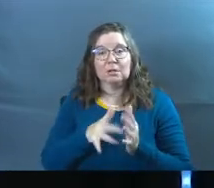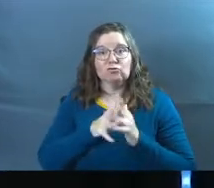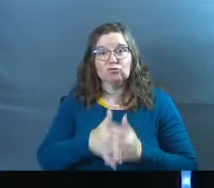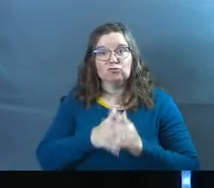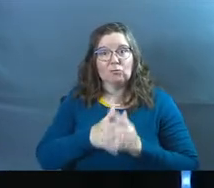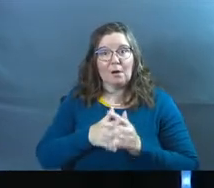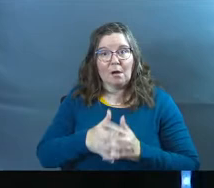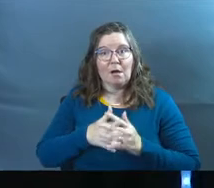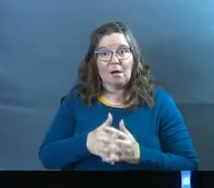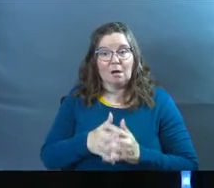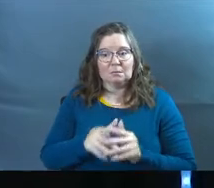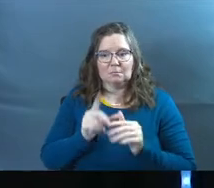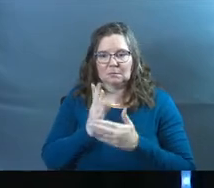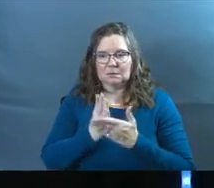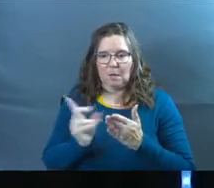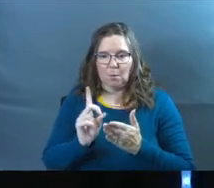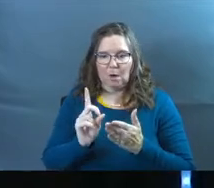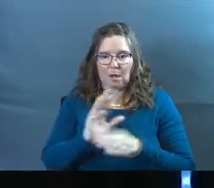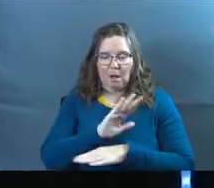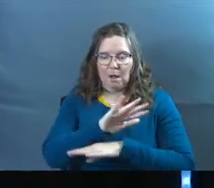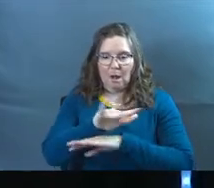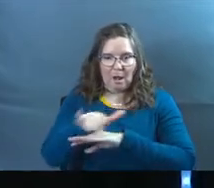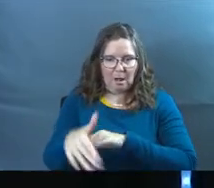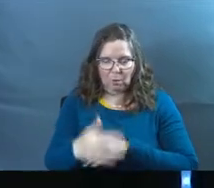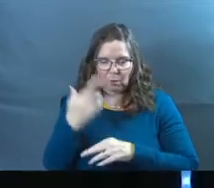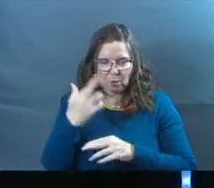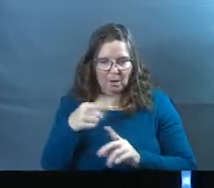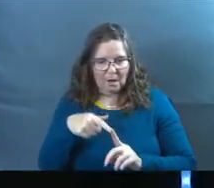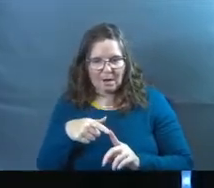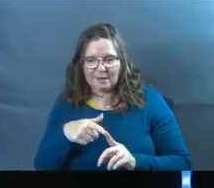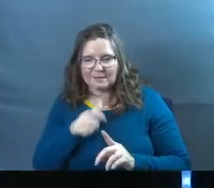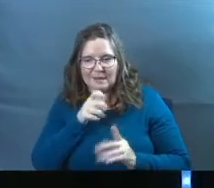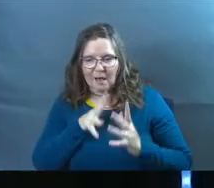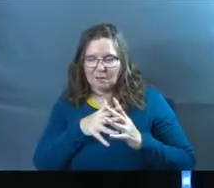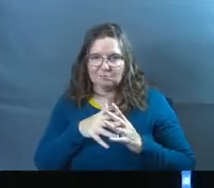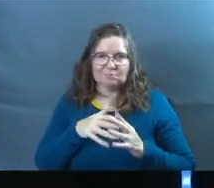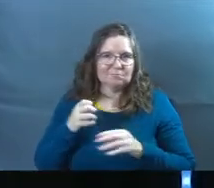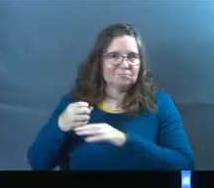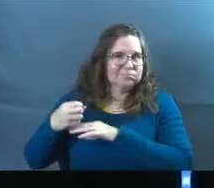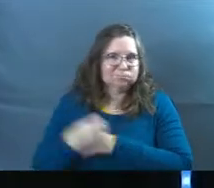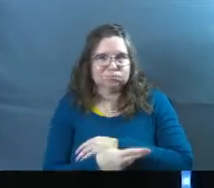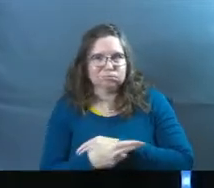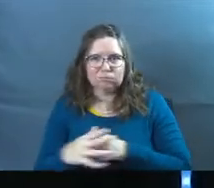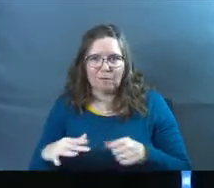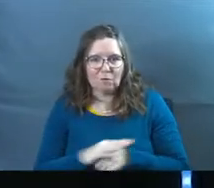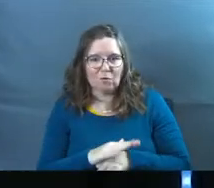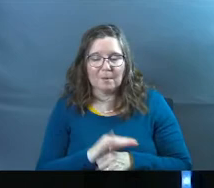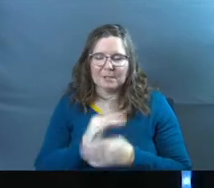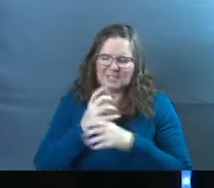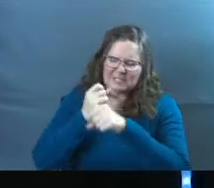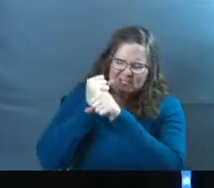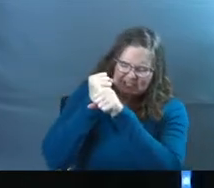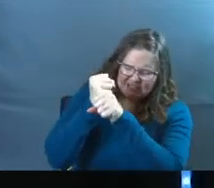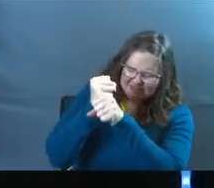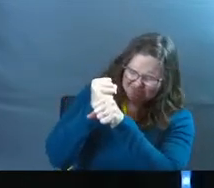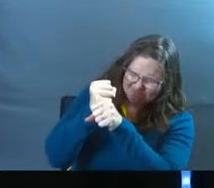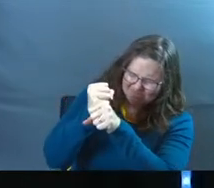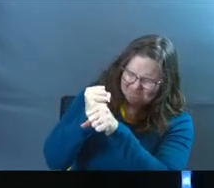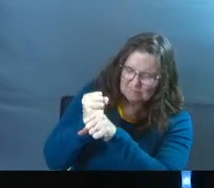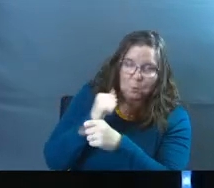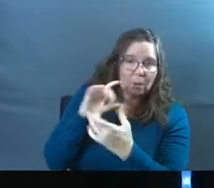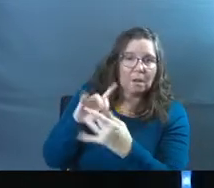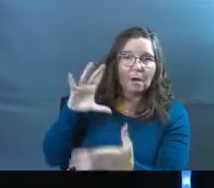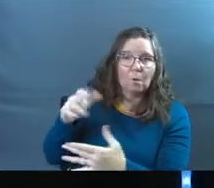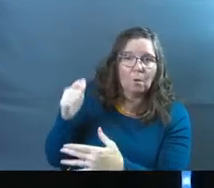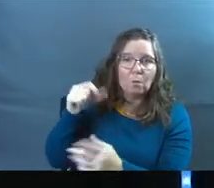wrestling, somewhere in the night, when he realized it wasn't going to be a total knockout, because Jacob was holding on so tightly to